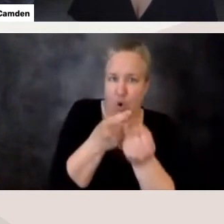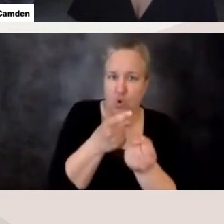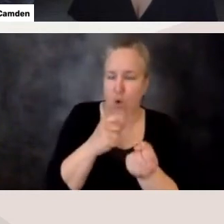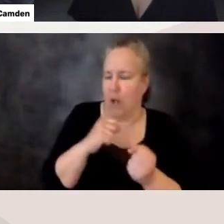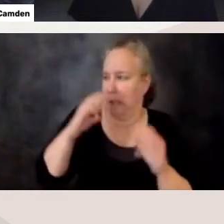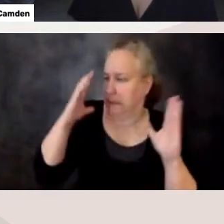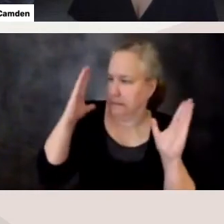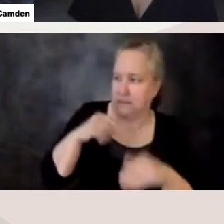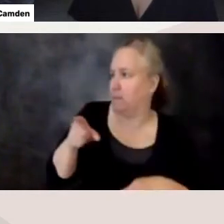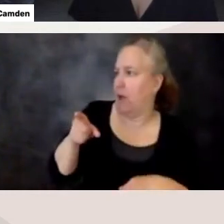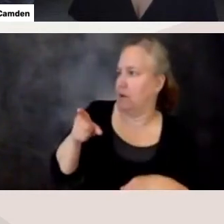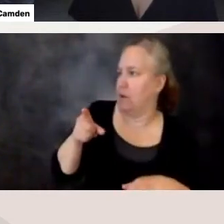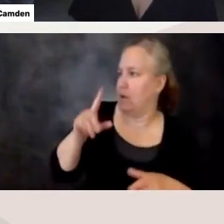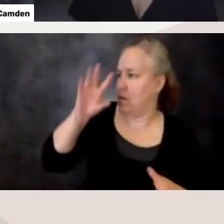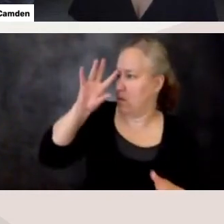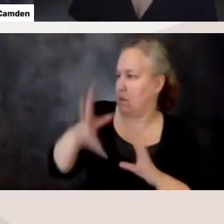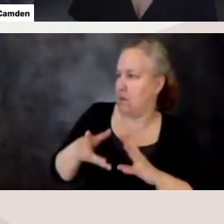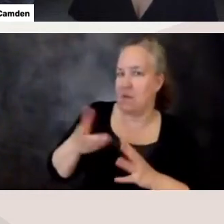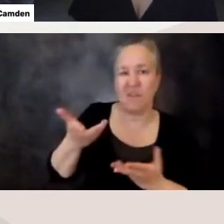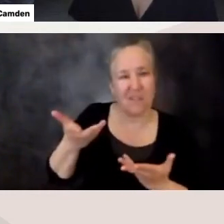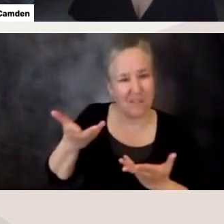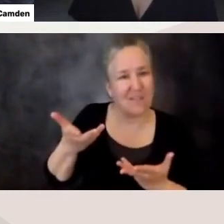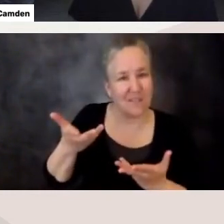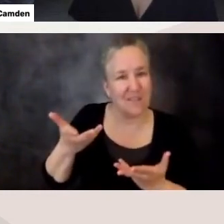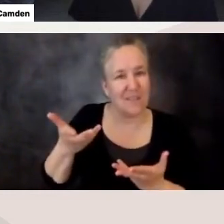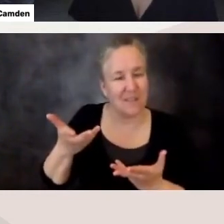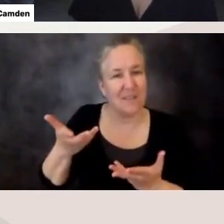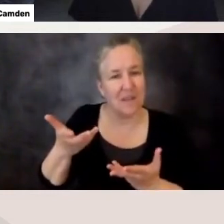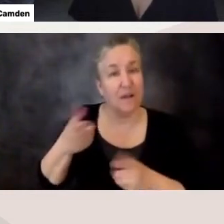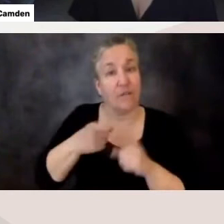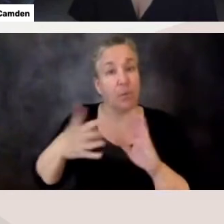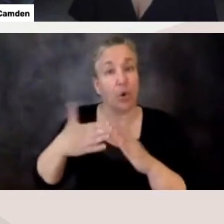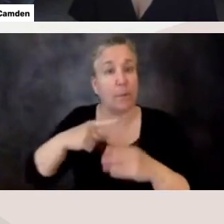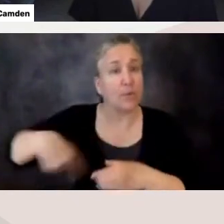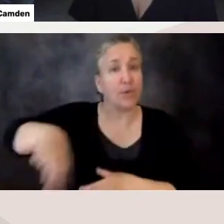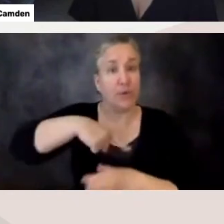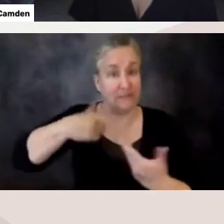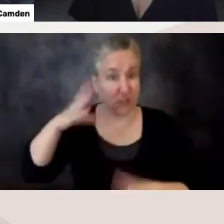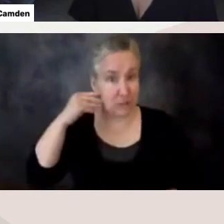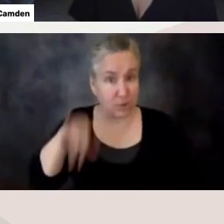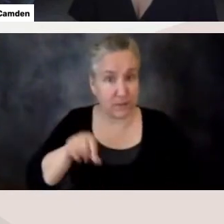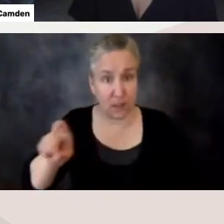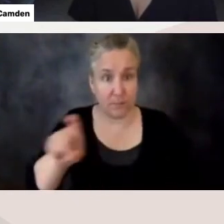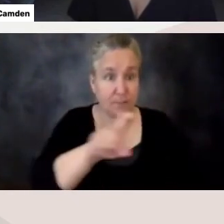expecting in their kind of community circle.